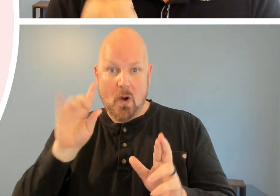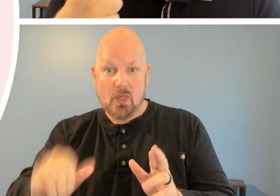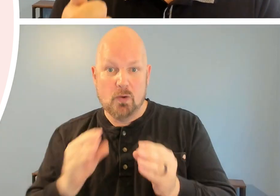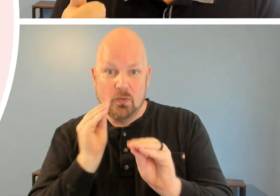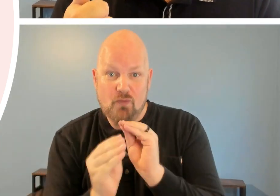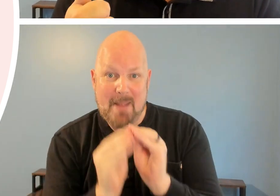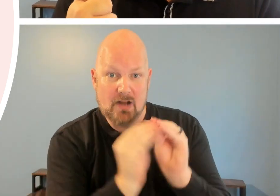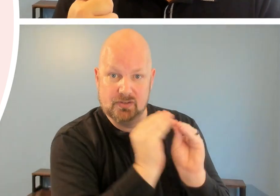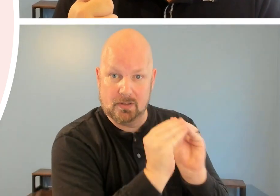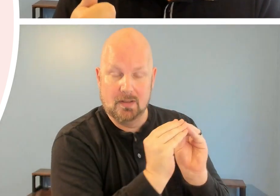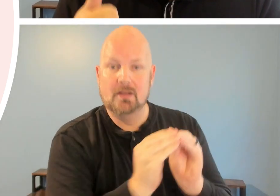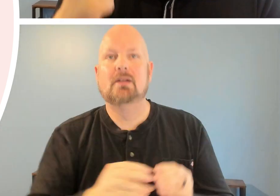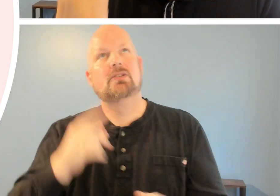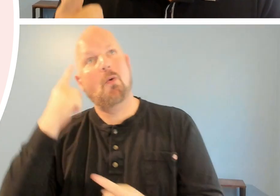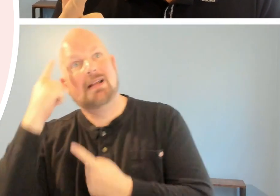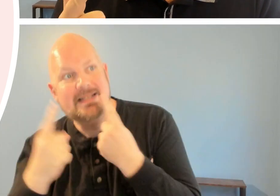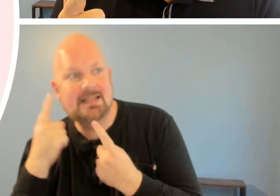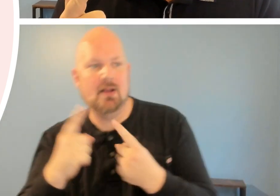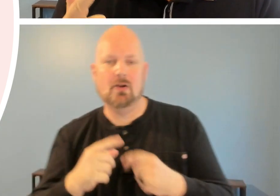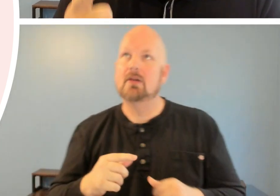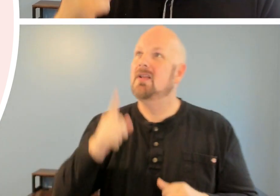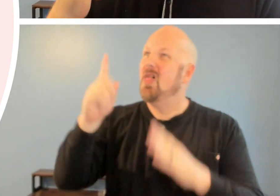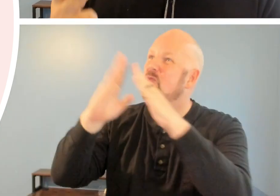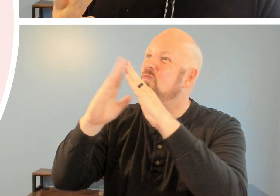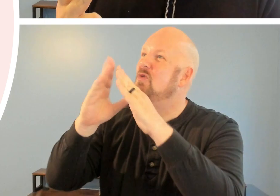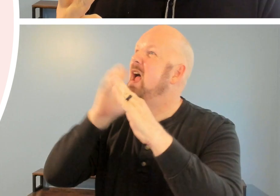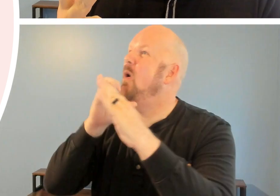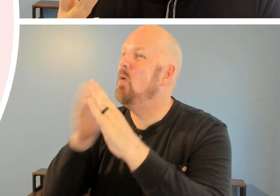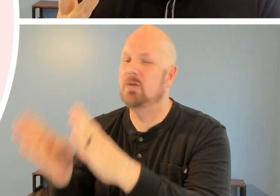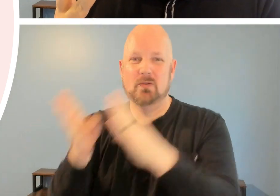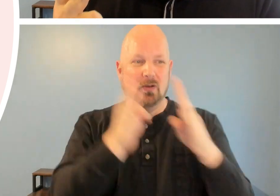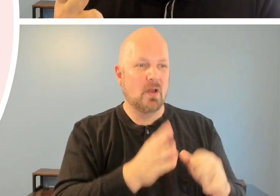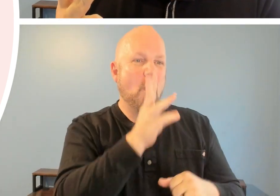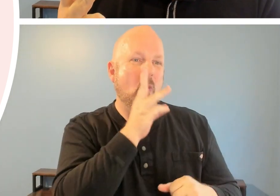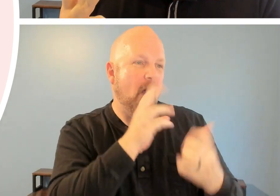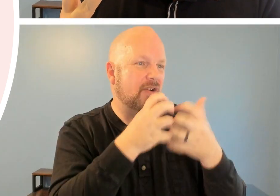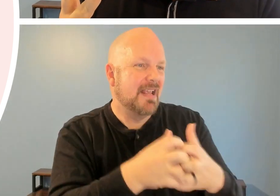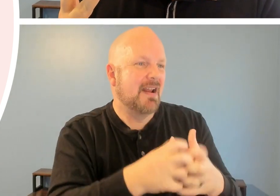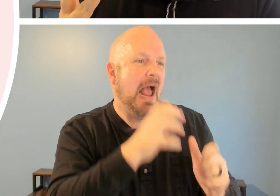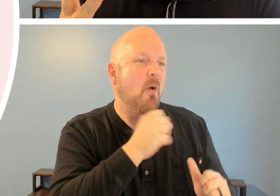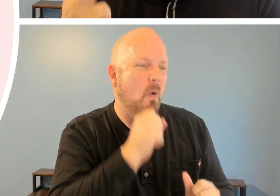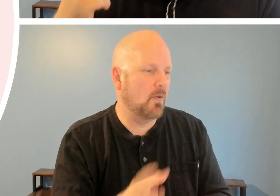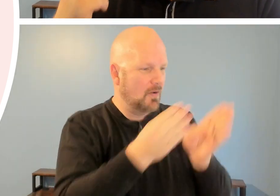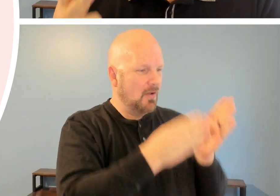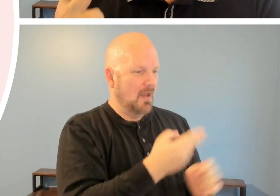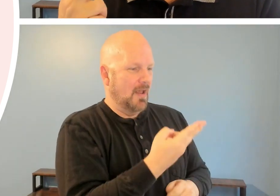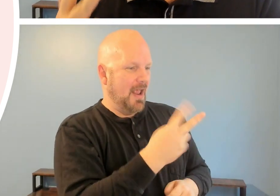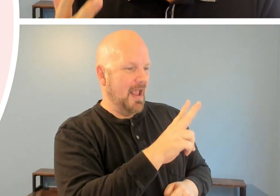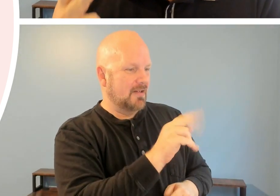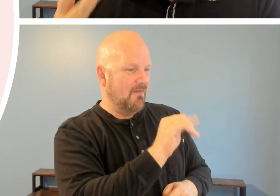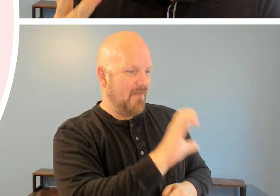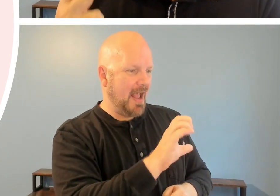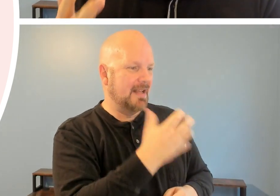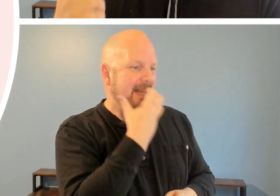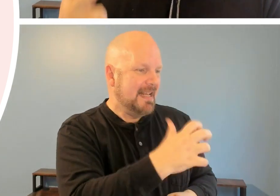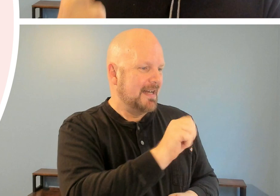like, how old is the roof? How old is the water heater? How old is the HVAC heating and air conditioning systems and so forth? Those can be